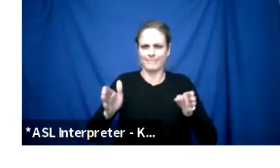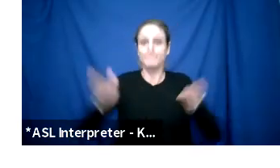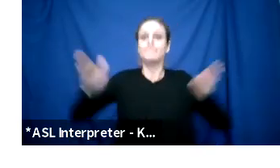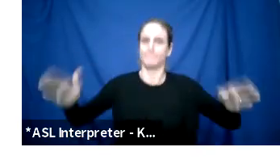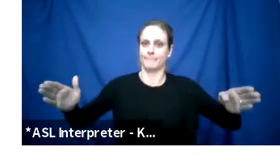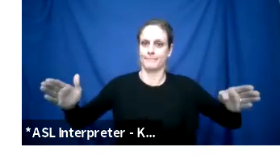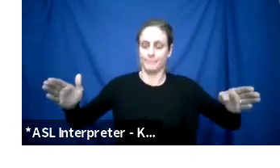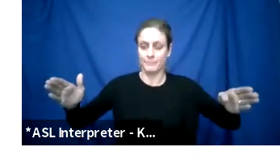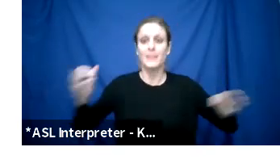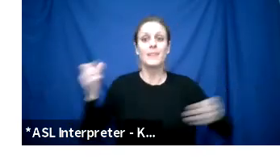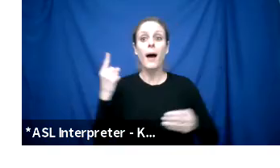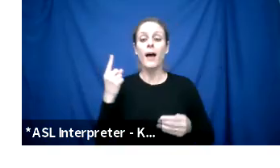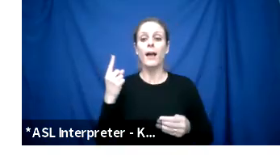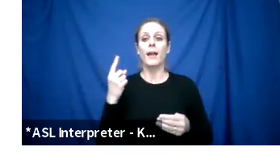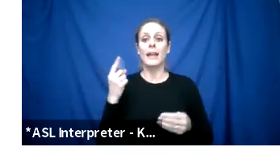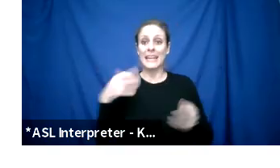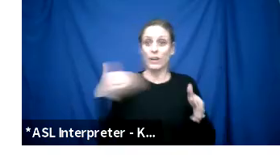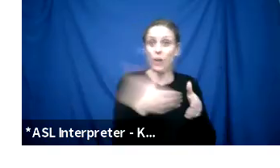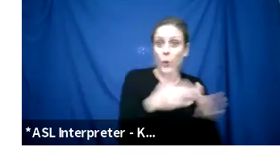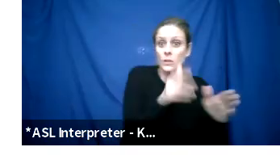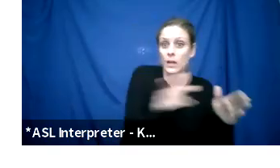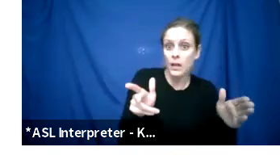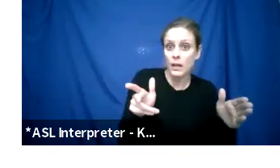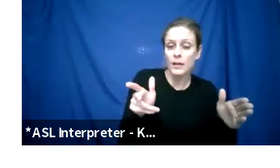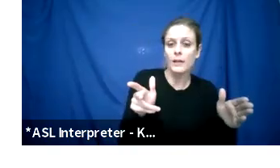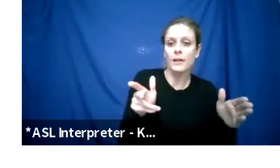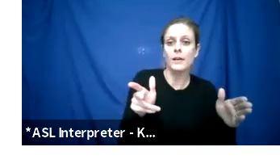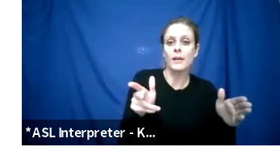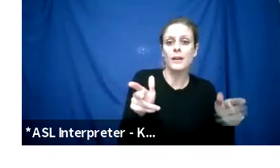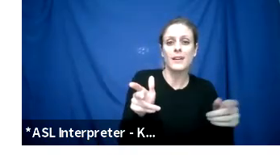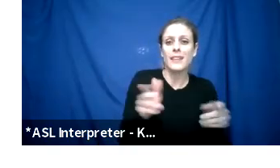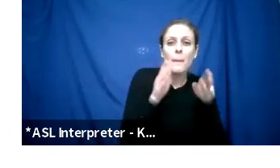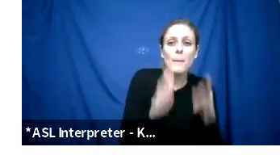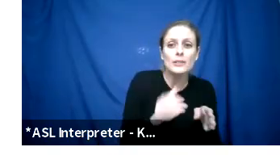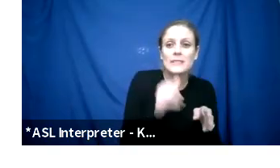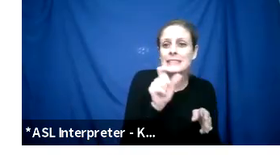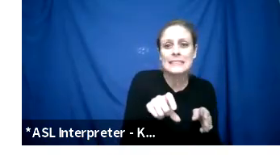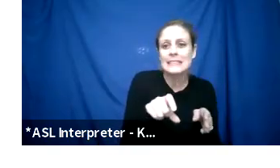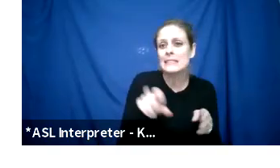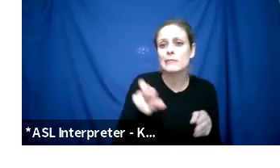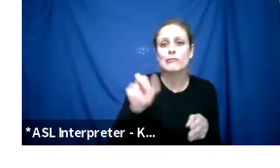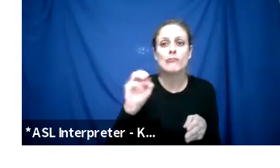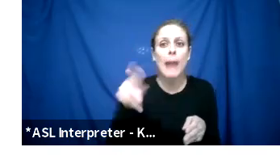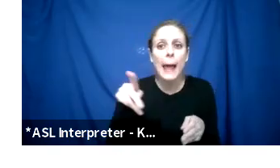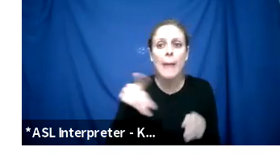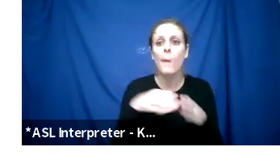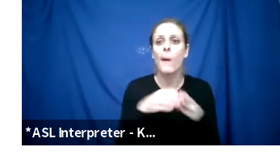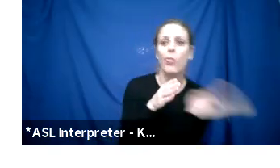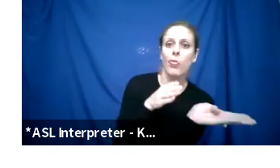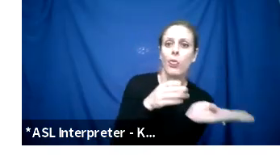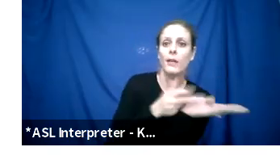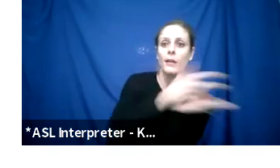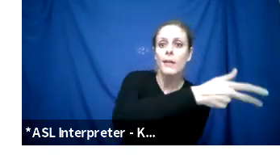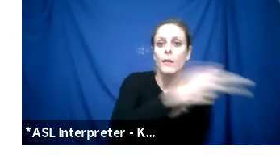first by persons that use the vehicle or car that don't need the extra space for the ramp or lift. So I